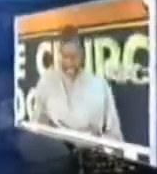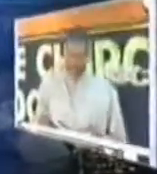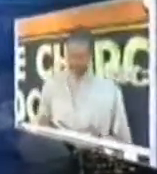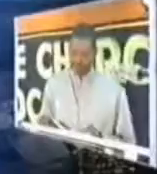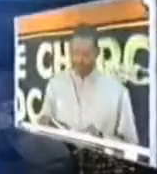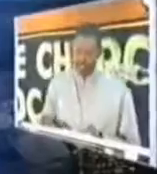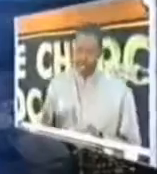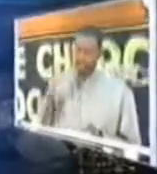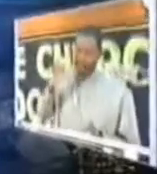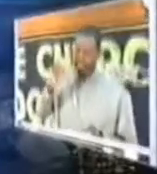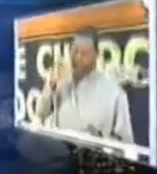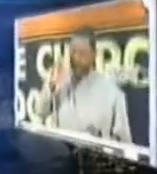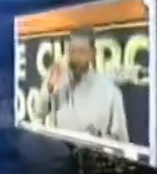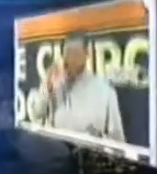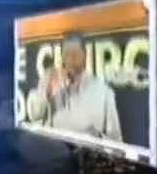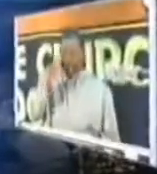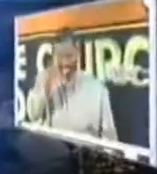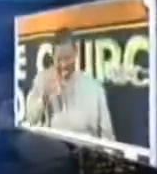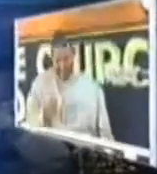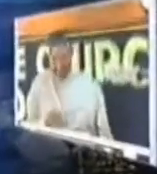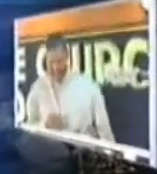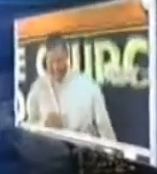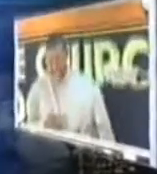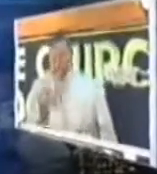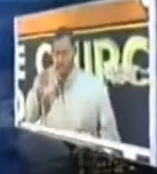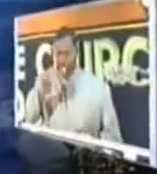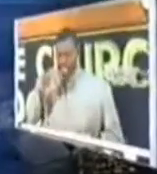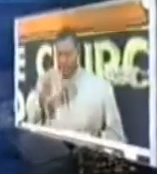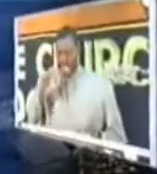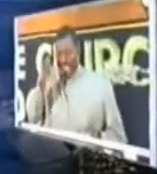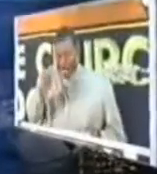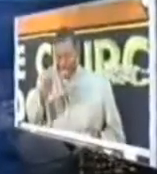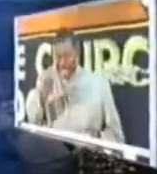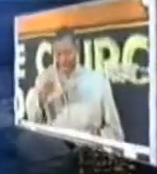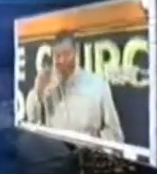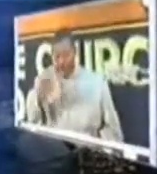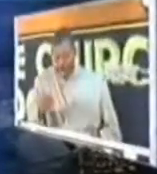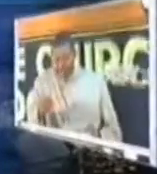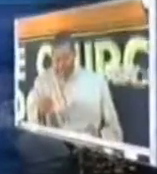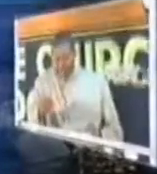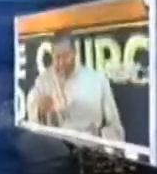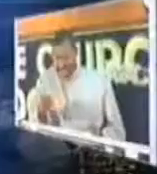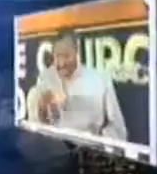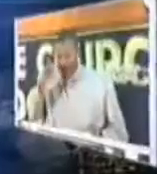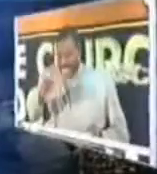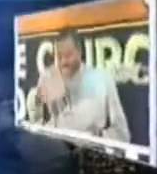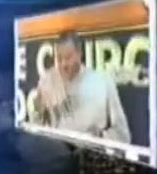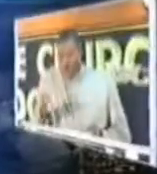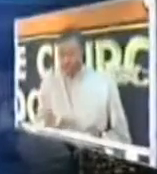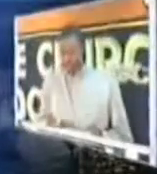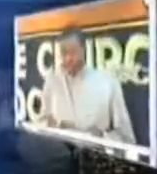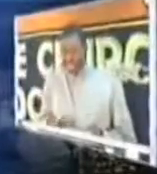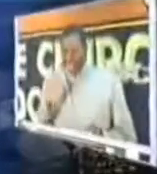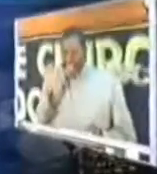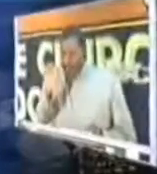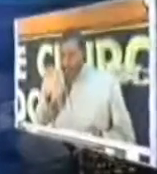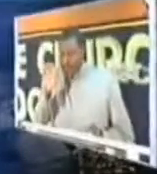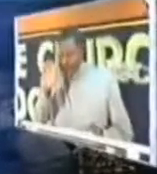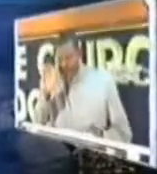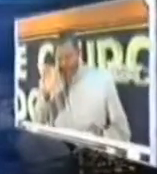verse number 25. Tia Oyankopon Asem, or say, but before faith came, we were kept under